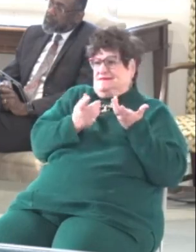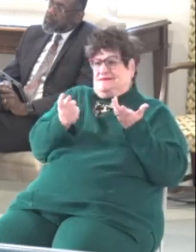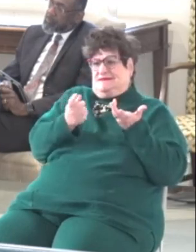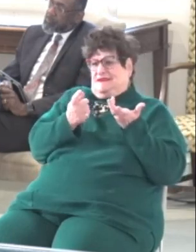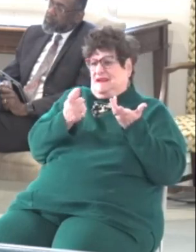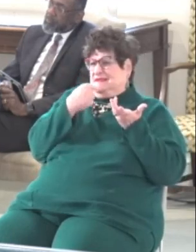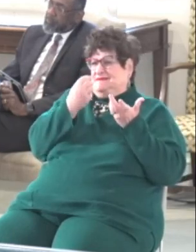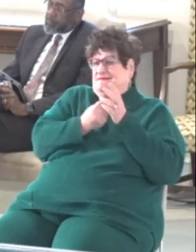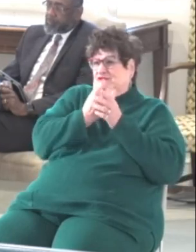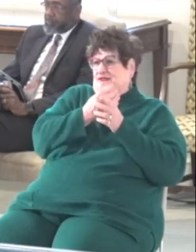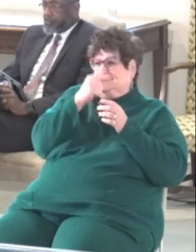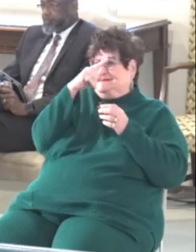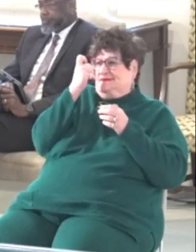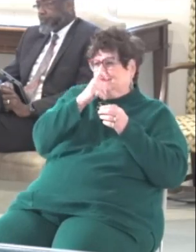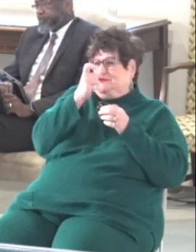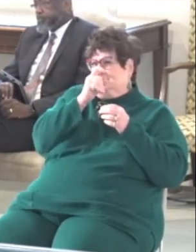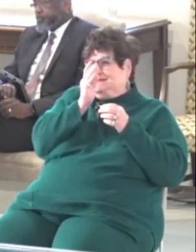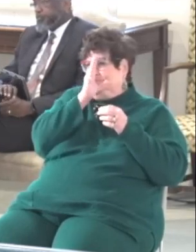even look like,